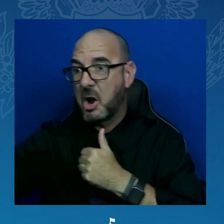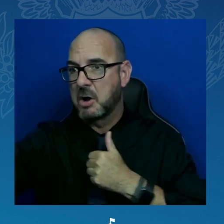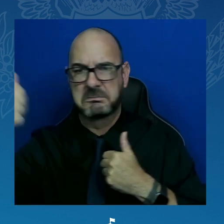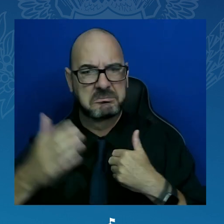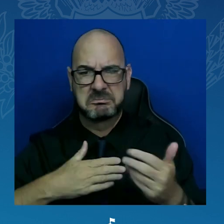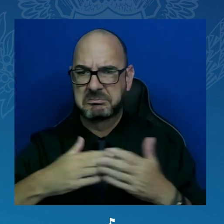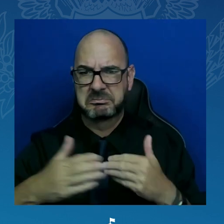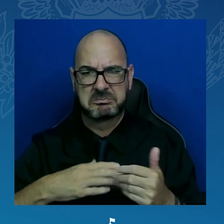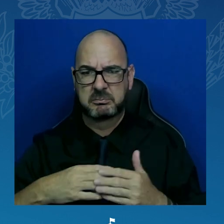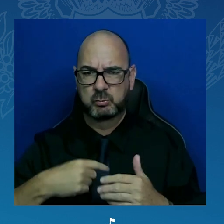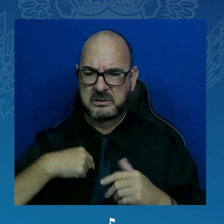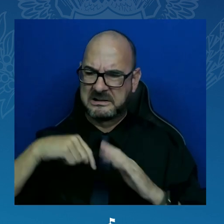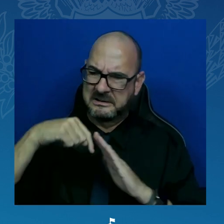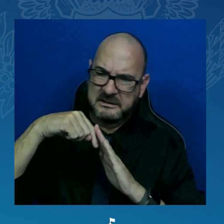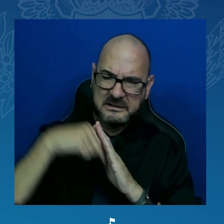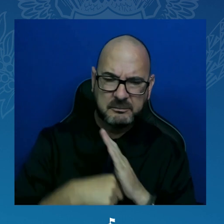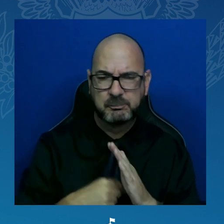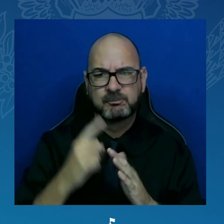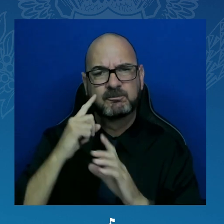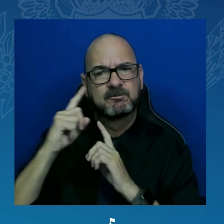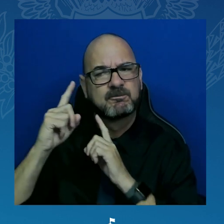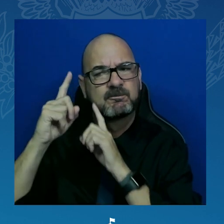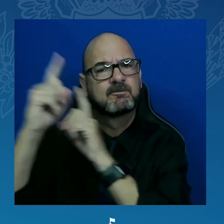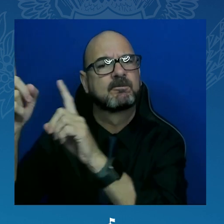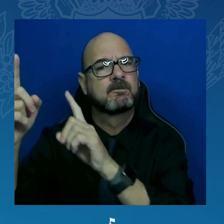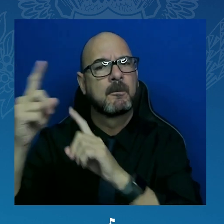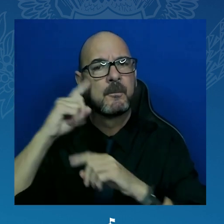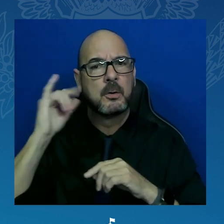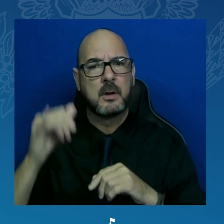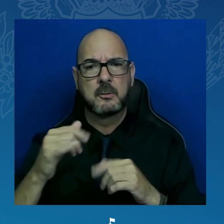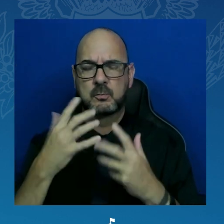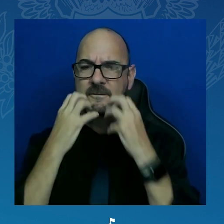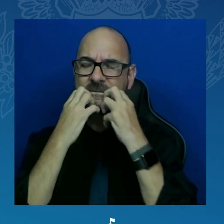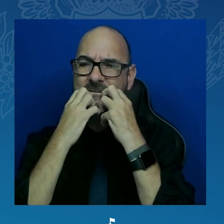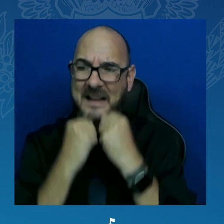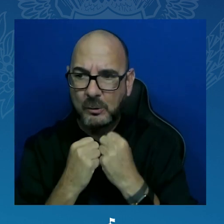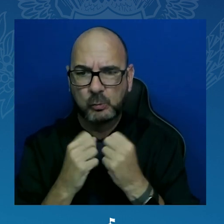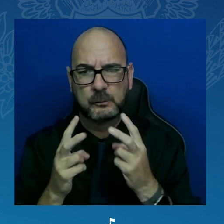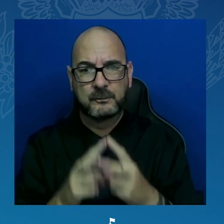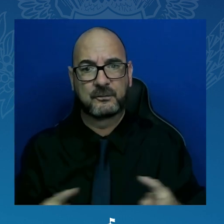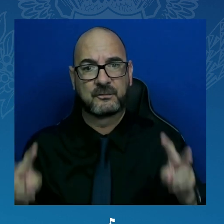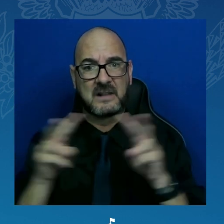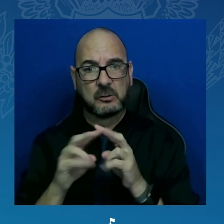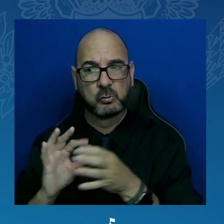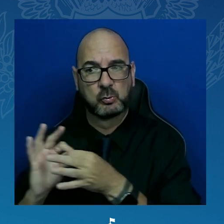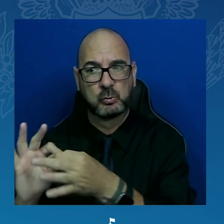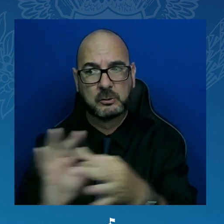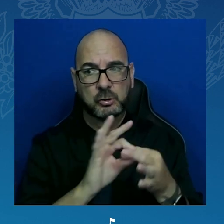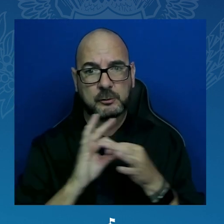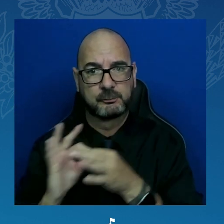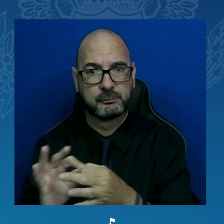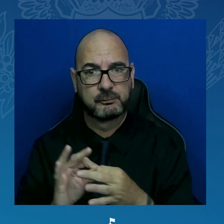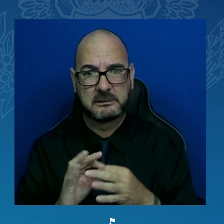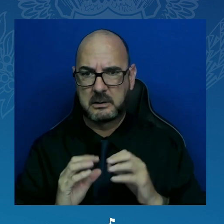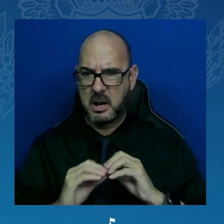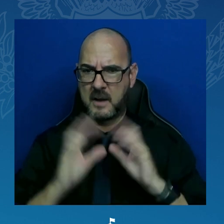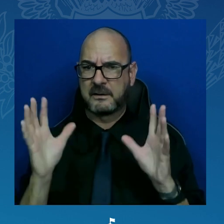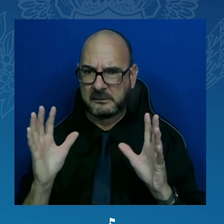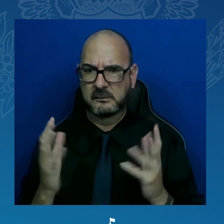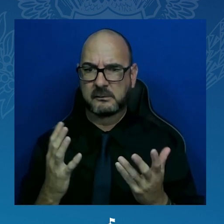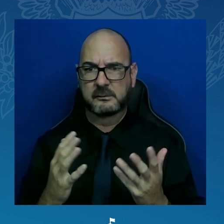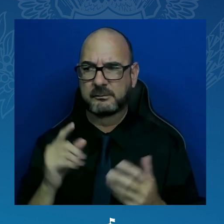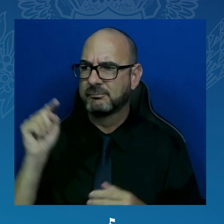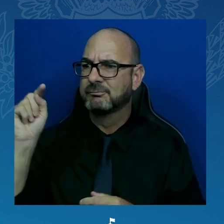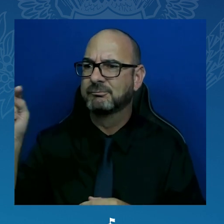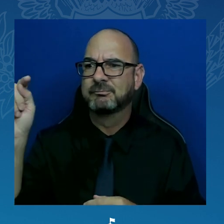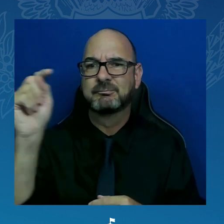course, the remarkable value of cooperation has been evident across many spheres